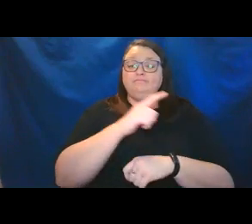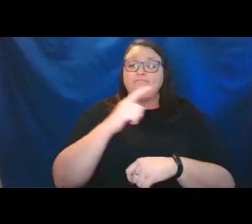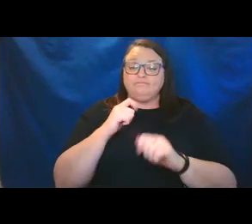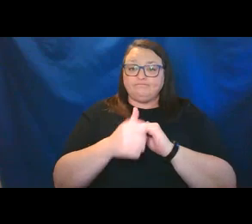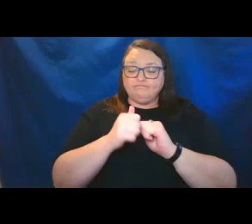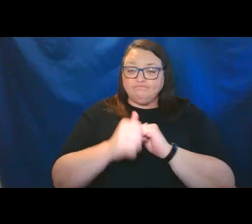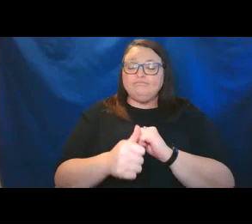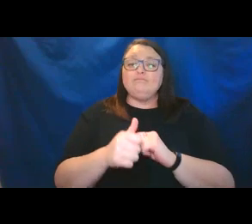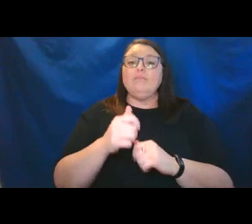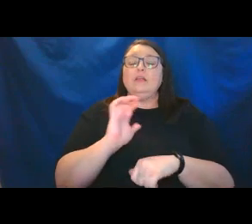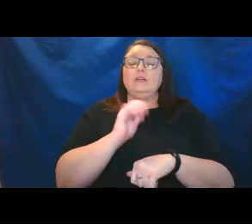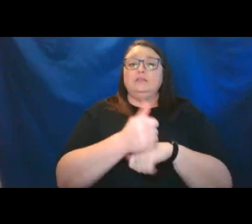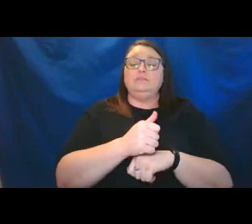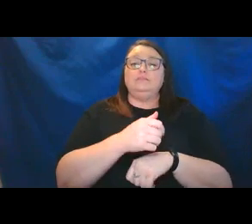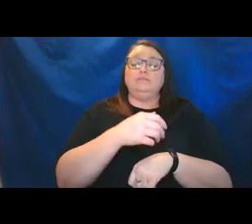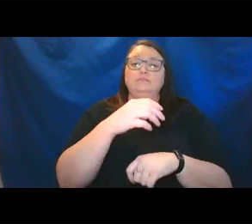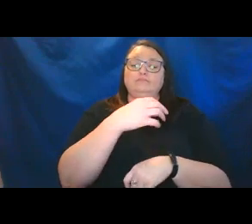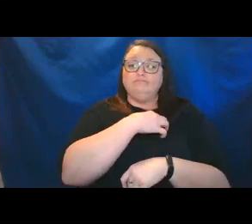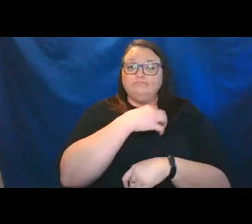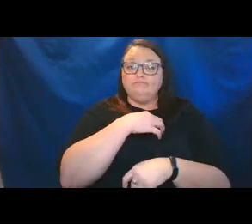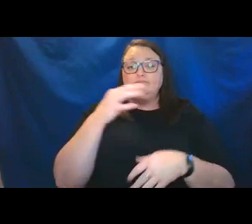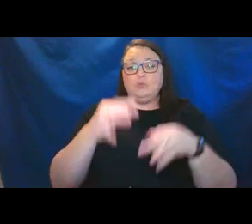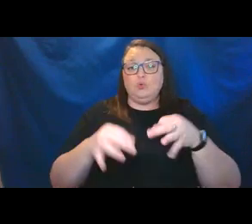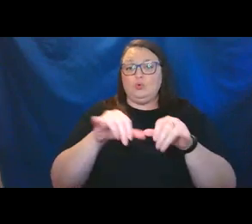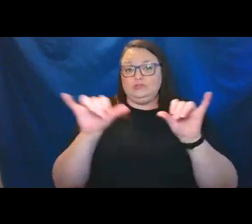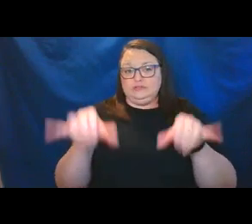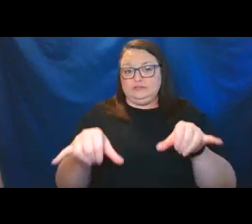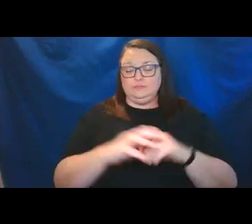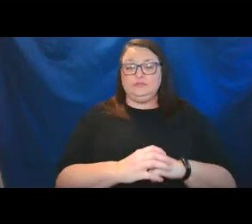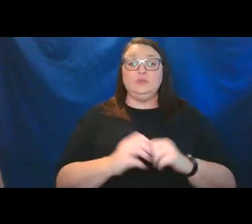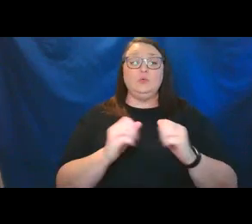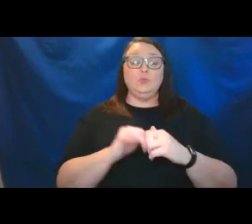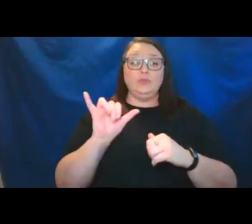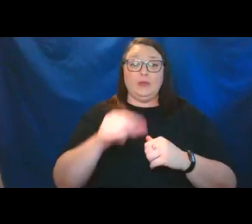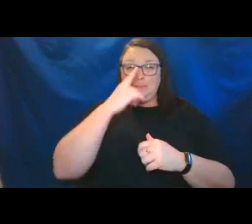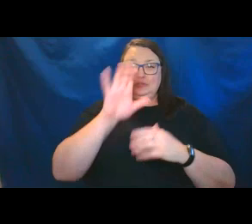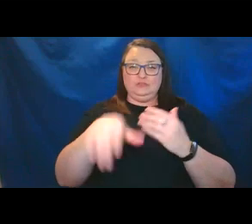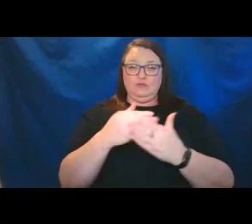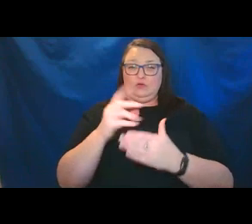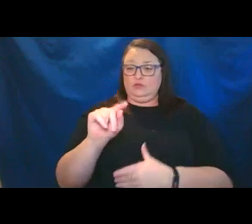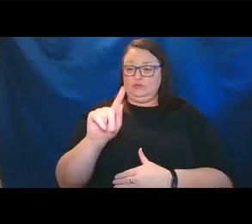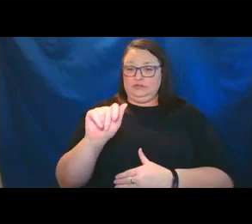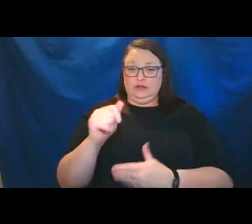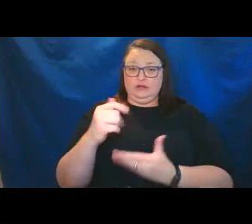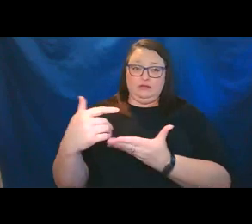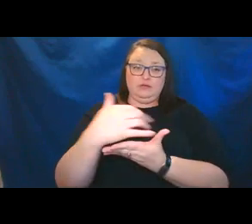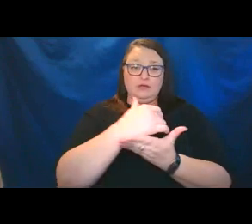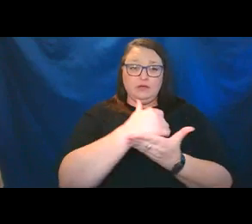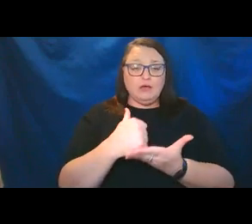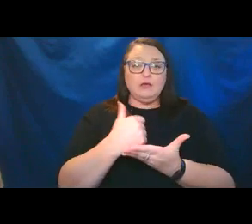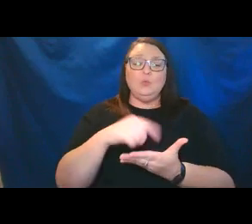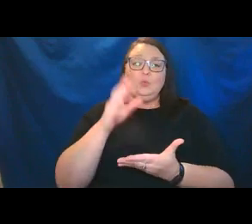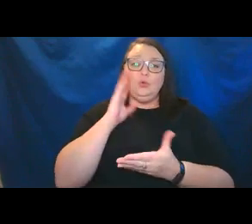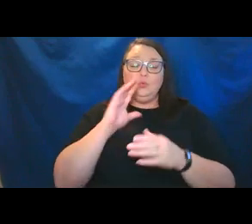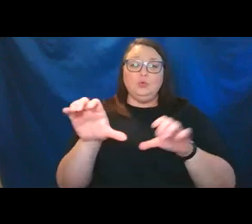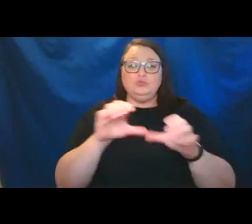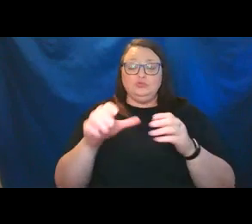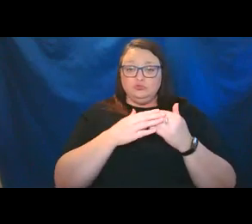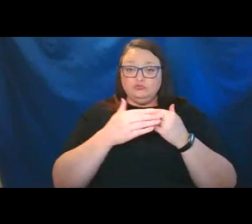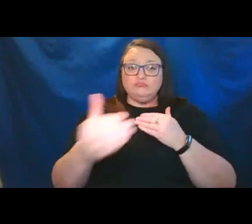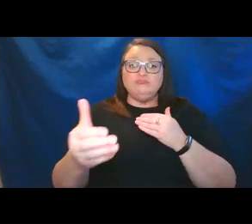law enforcement and court systems. And along with this, because of all of the data collecting that we will be going forward with, is